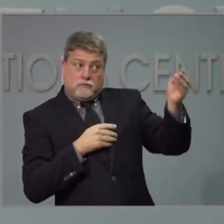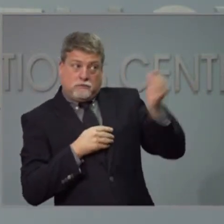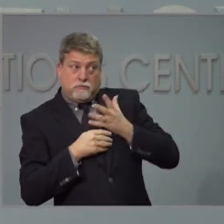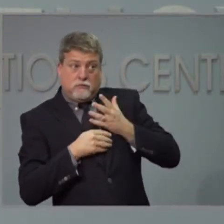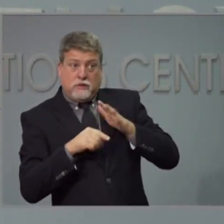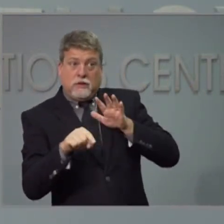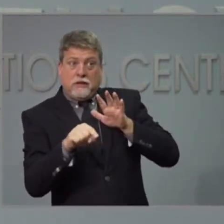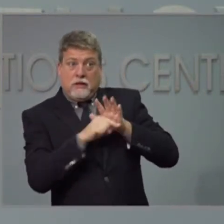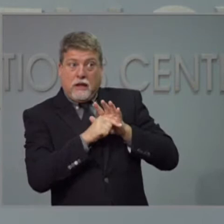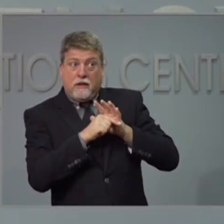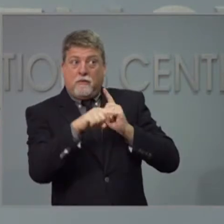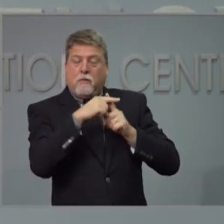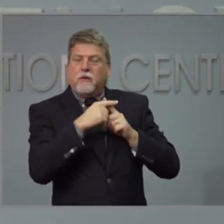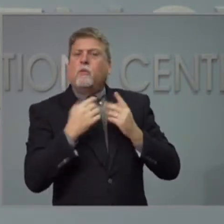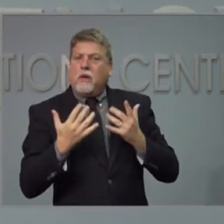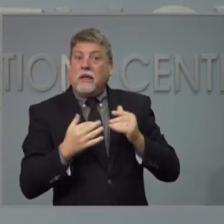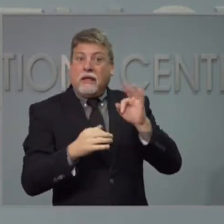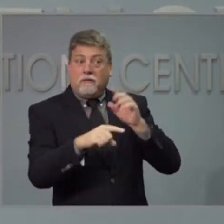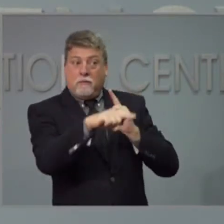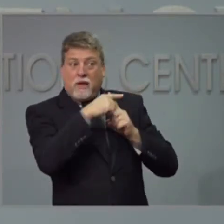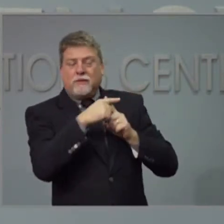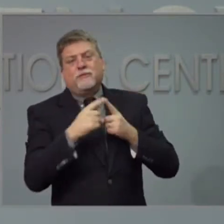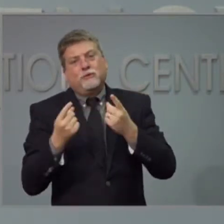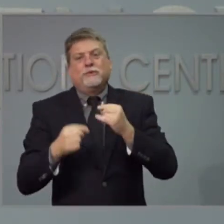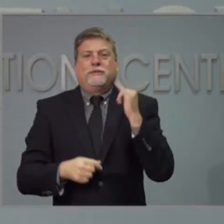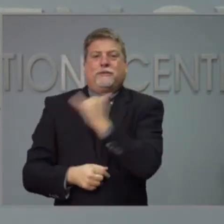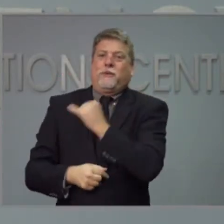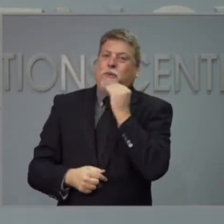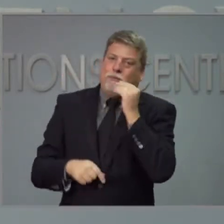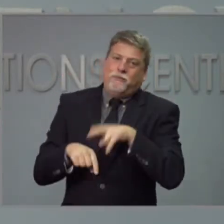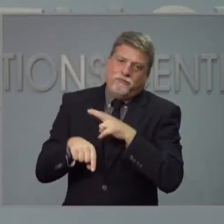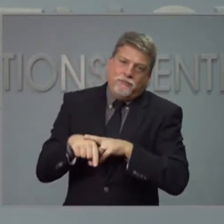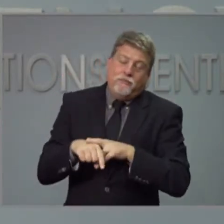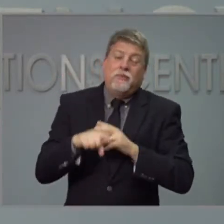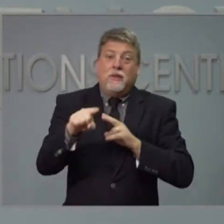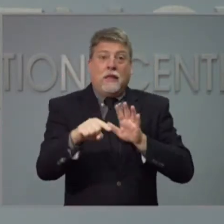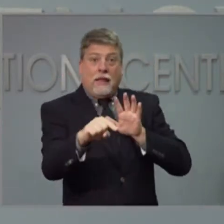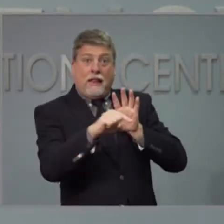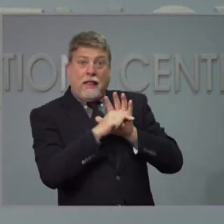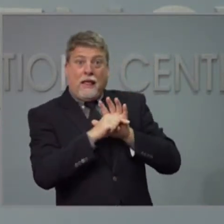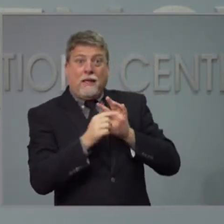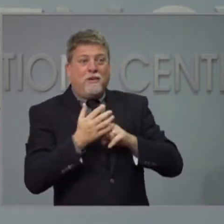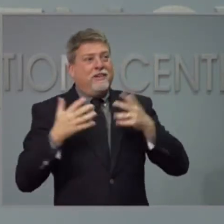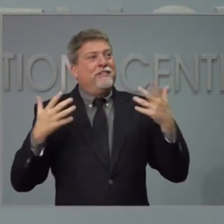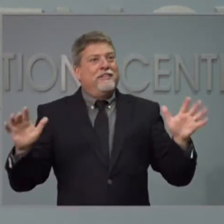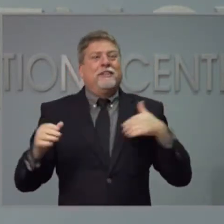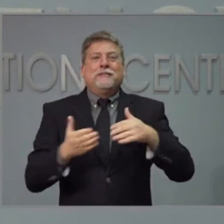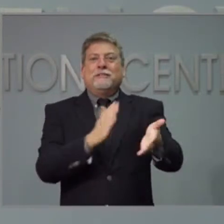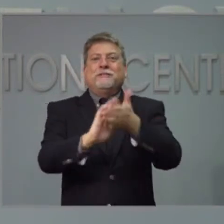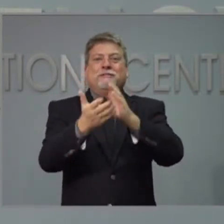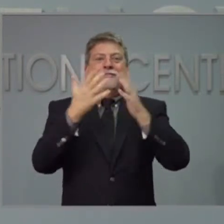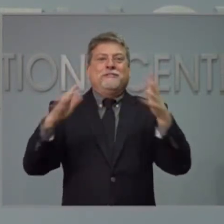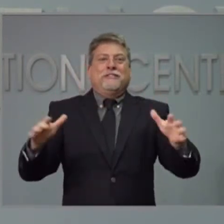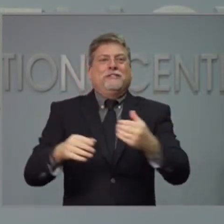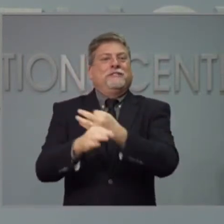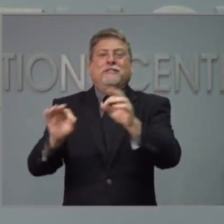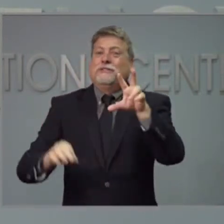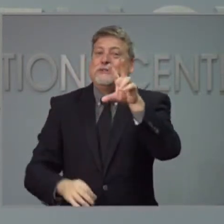negative test result, it's not a free pass. Tests represent a moment in time, and rapid tests miss some